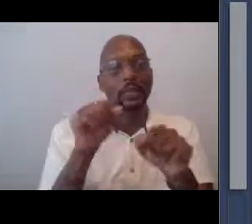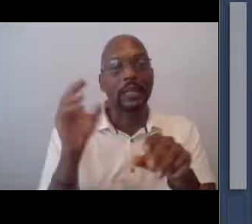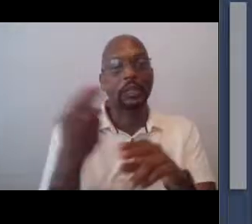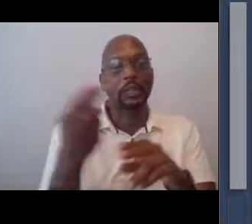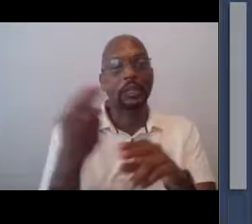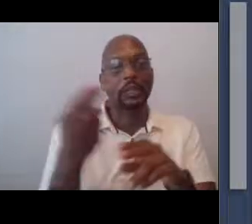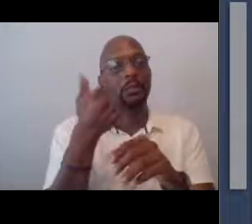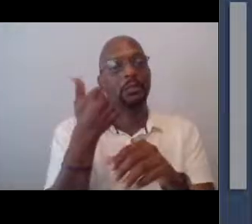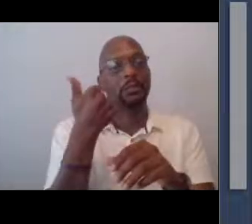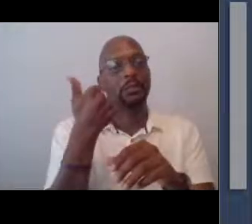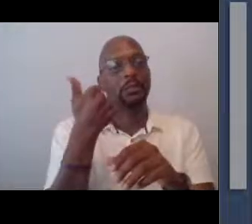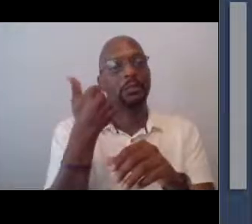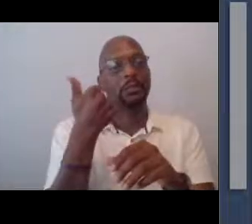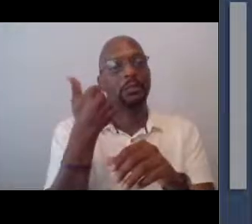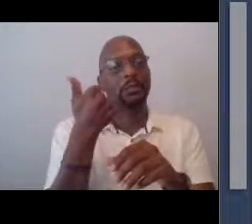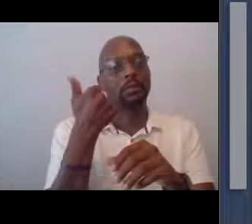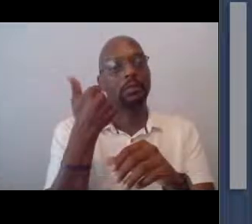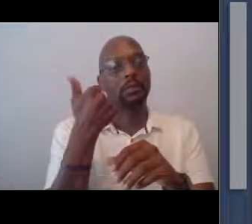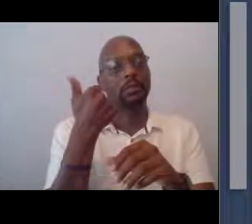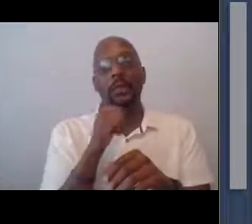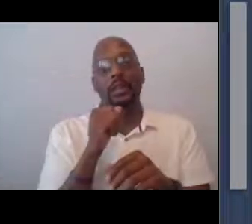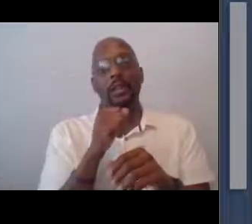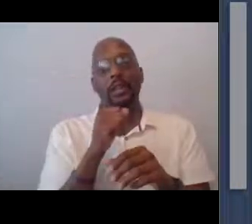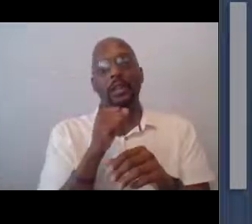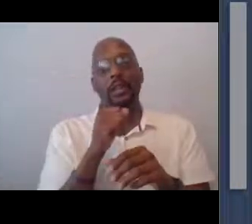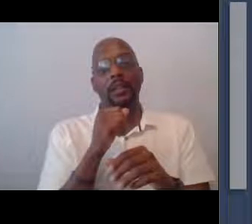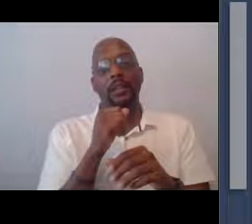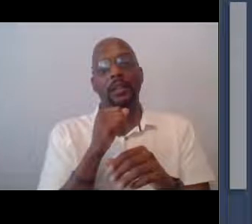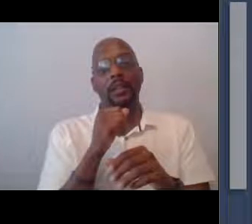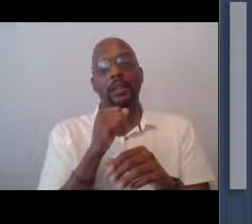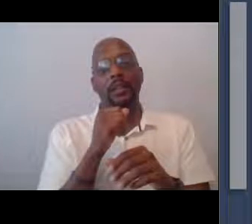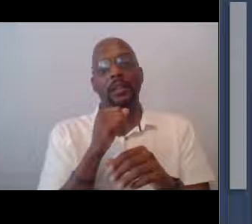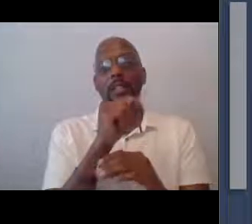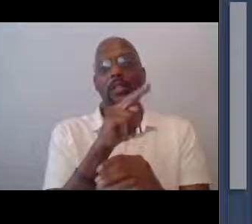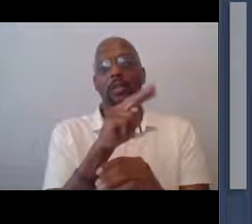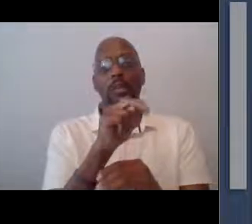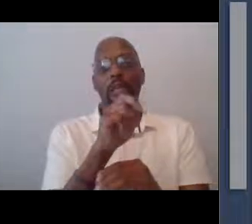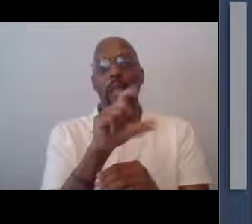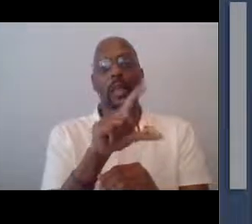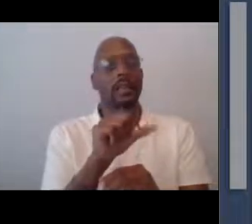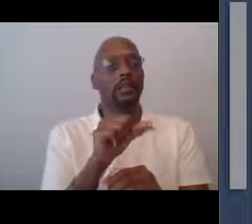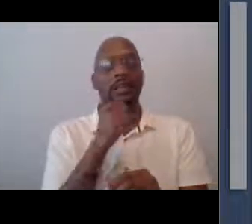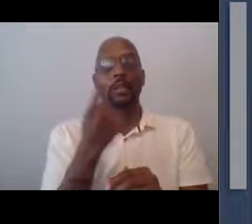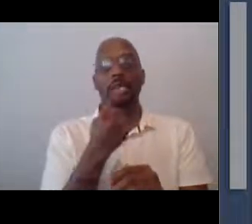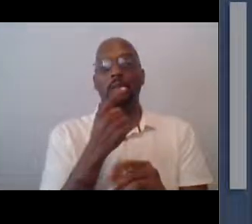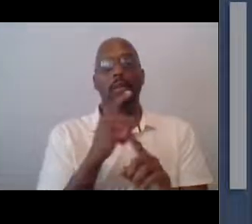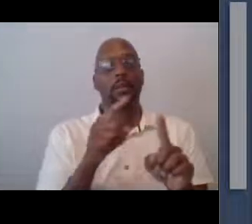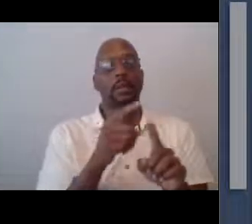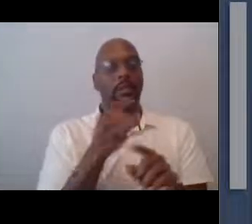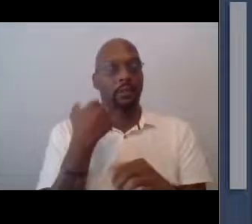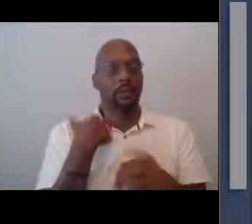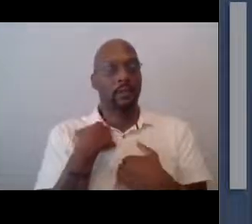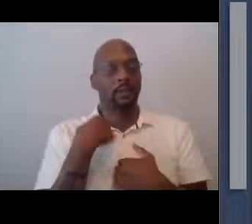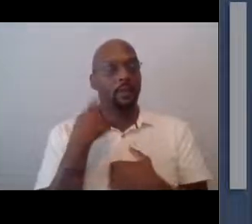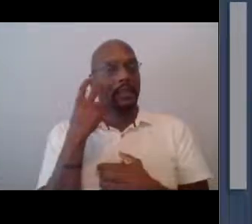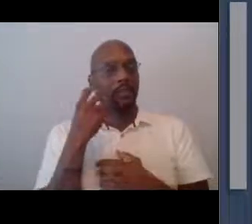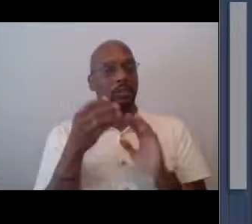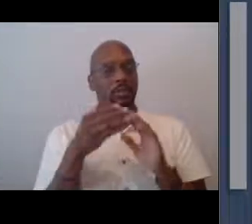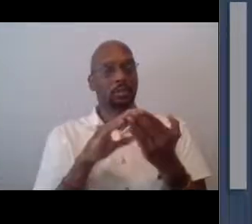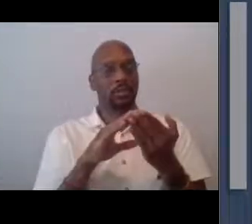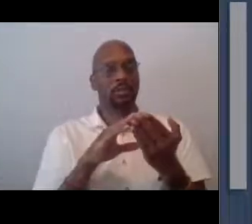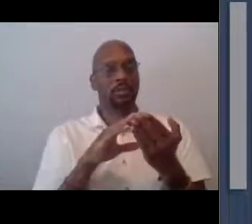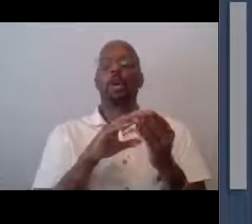just cap it, or it's not just tunnel it, or it's not just this, or it's not. The biggest thing with all this is listen to the community. Go into the community,